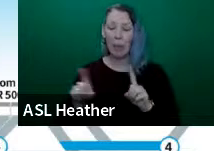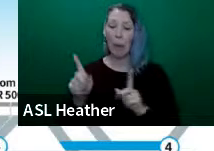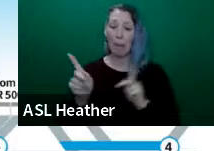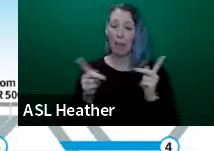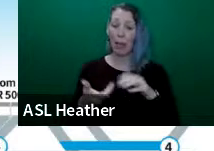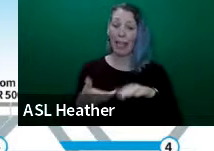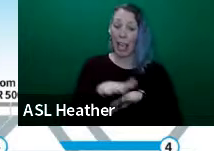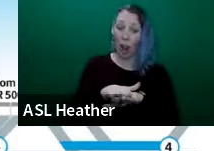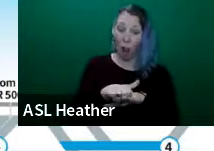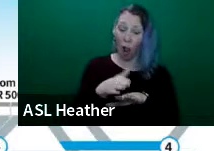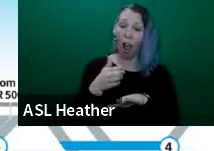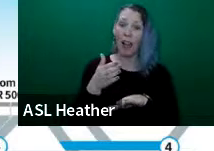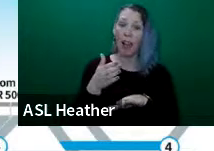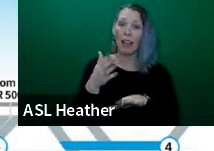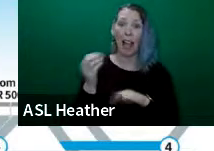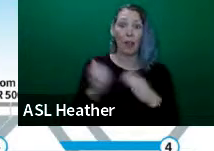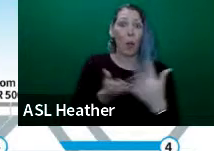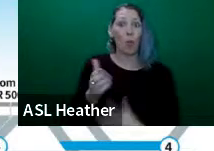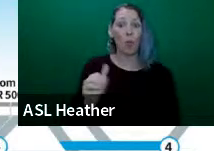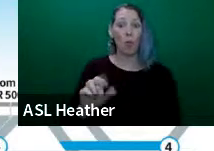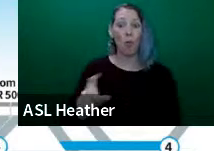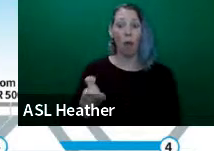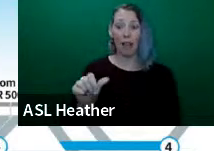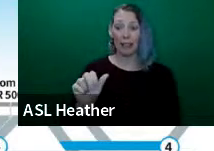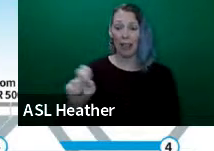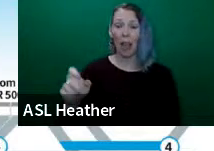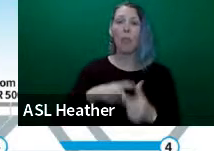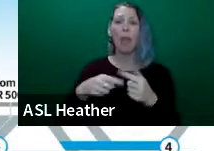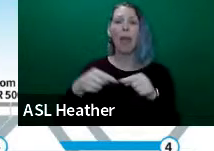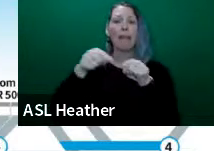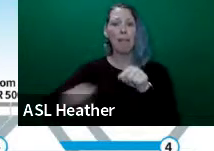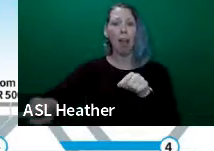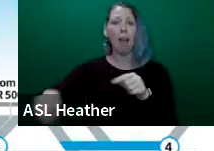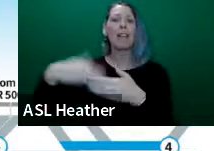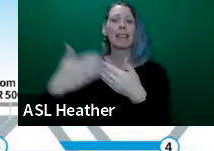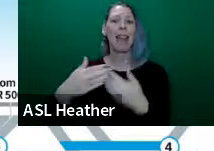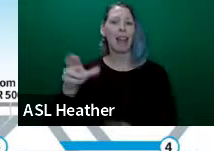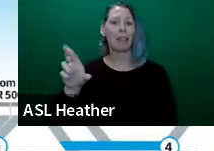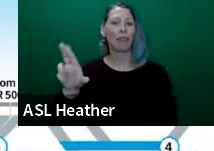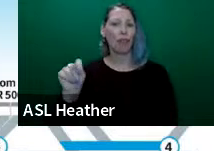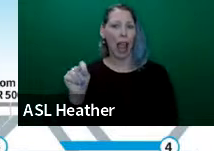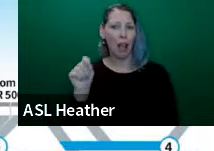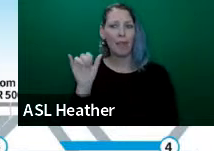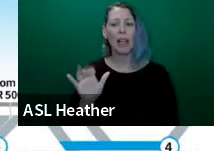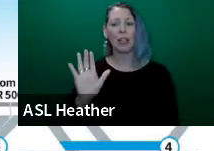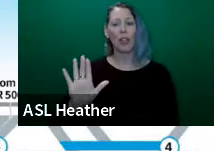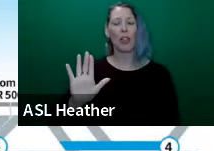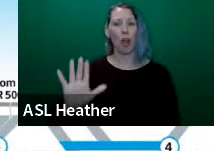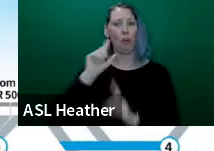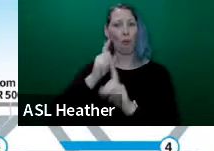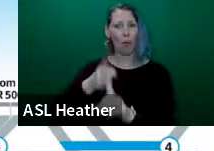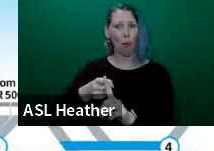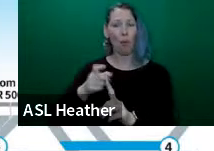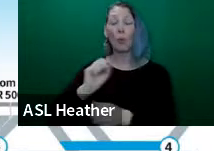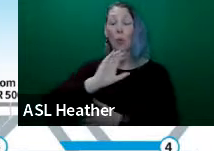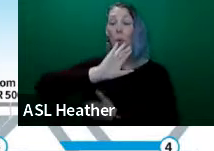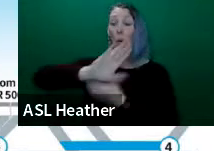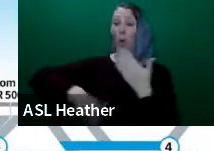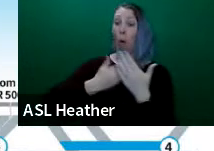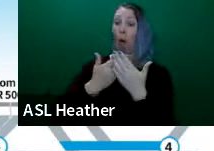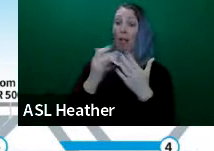and they drive through the aux lane and get off at their next state route. That's their ultimate goal. So all